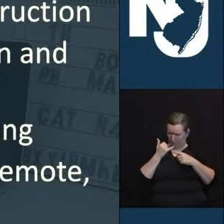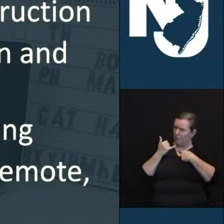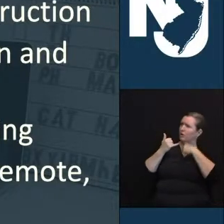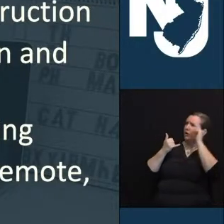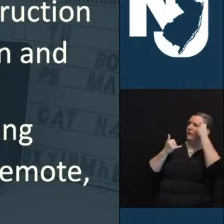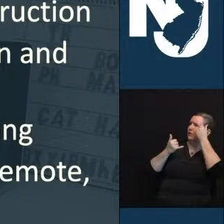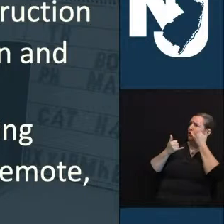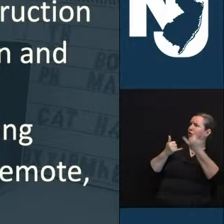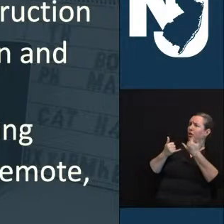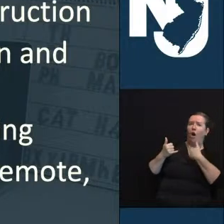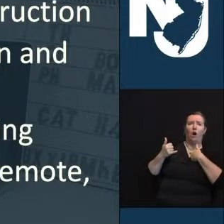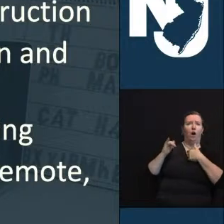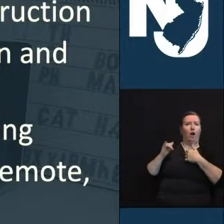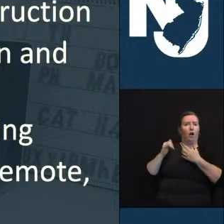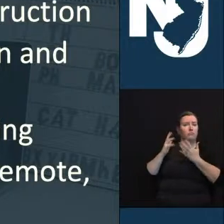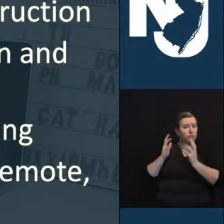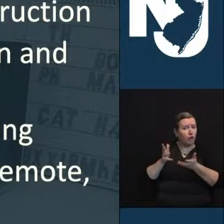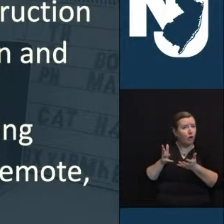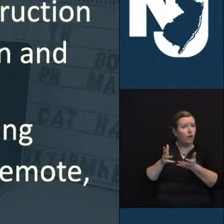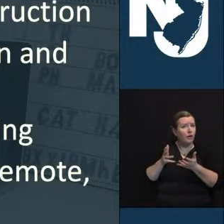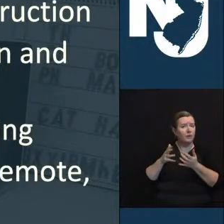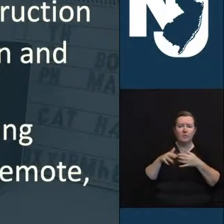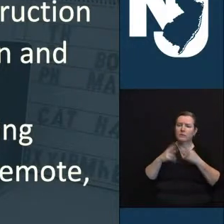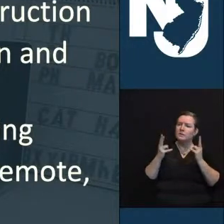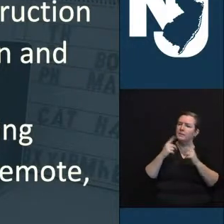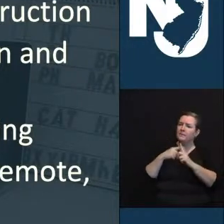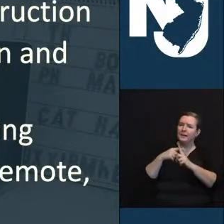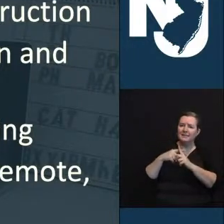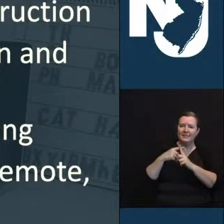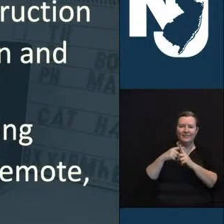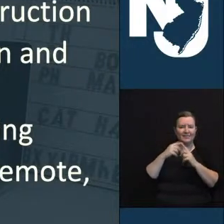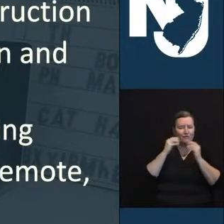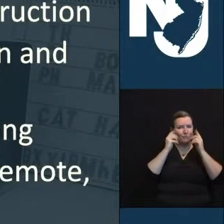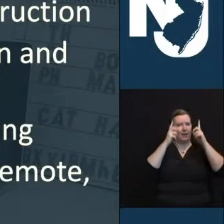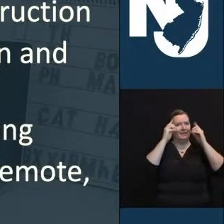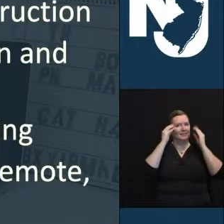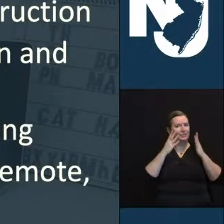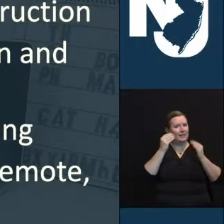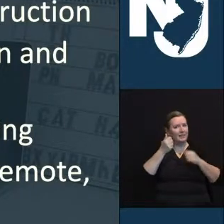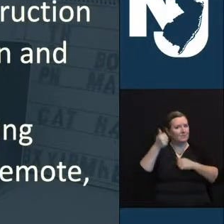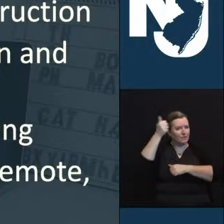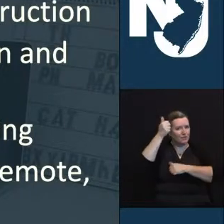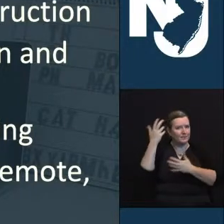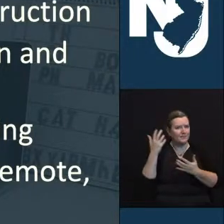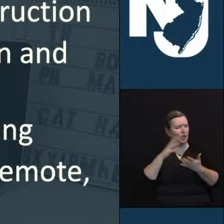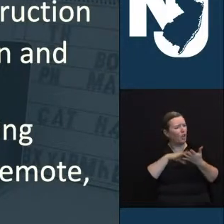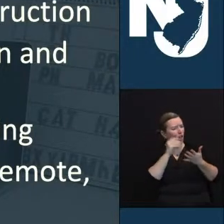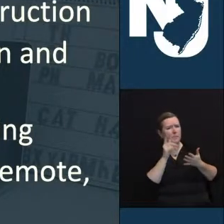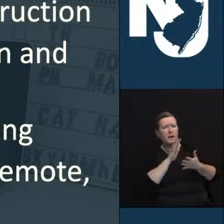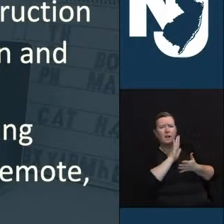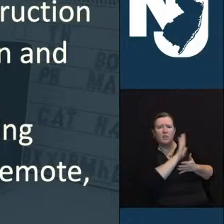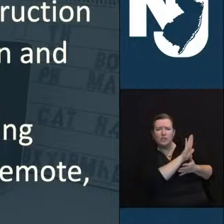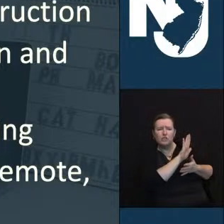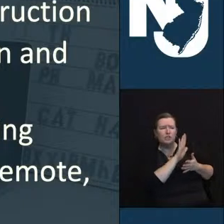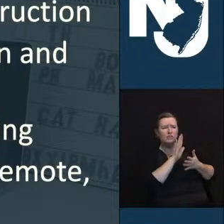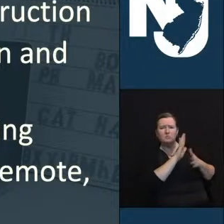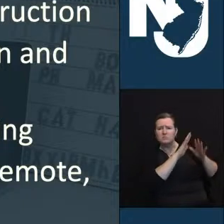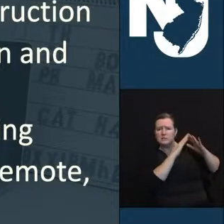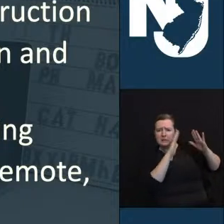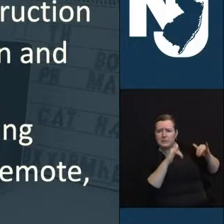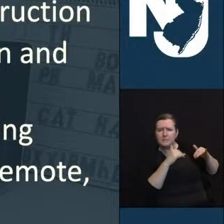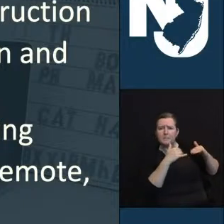good conversations. My hope is to learn as much as I can on our behalf, on Judy's and Ed's, as well as the